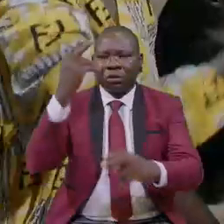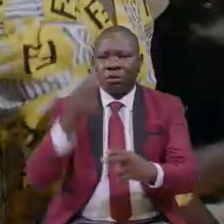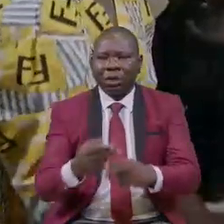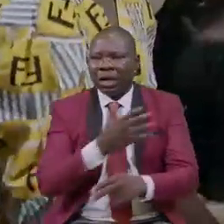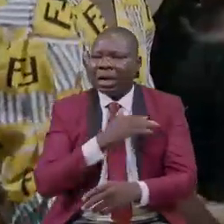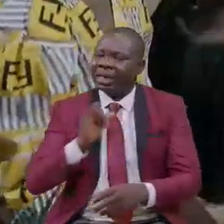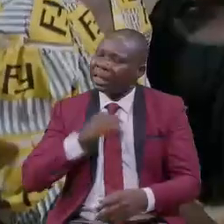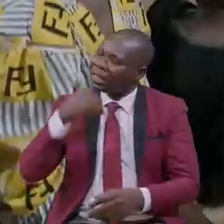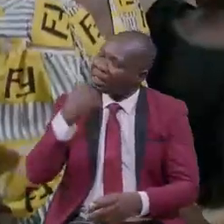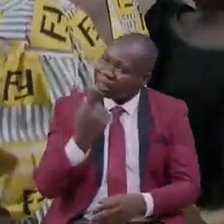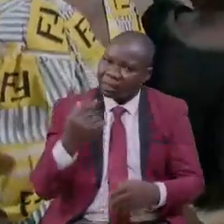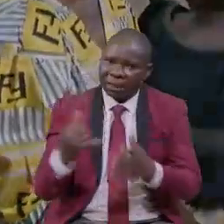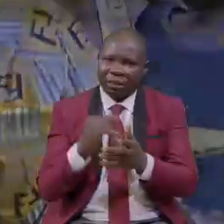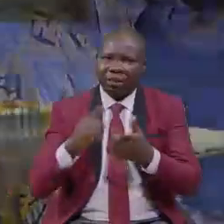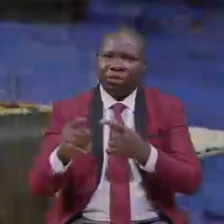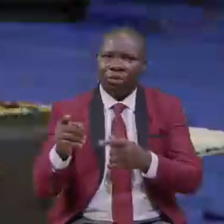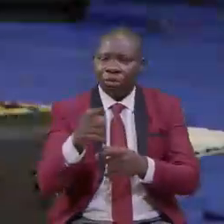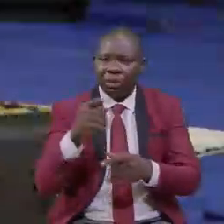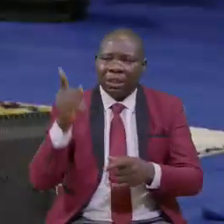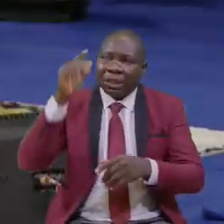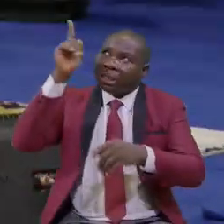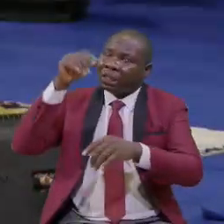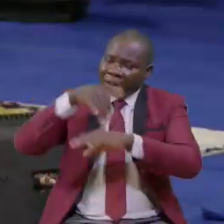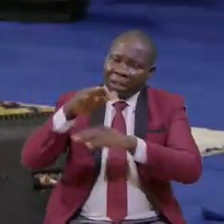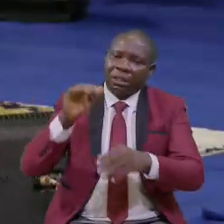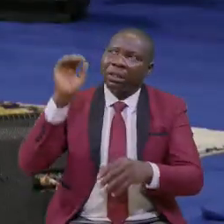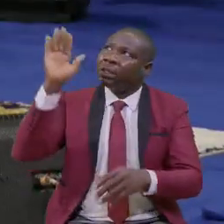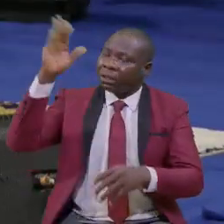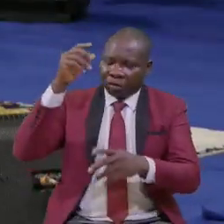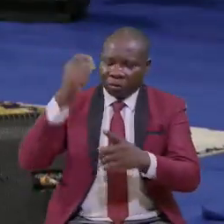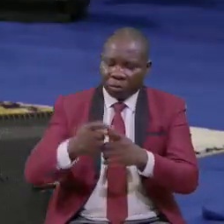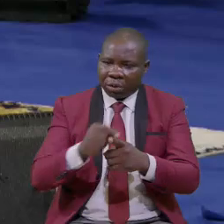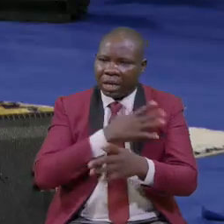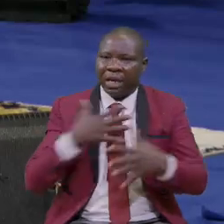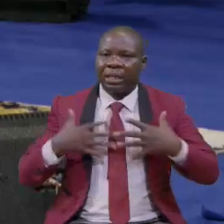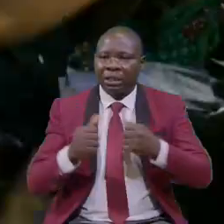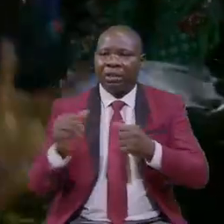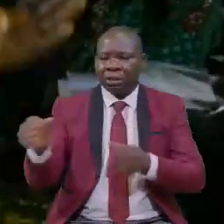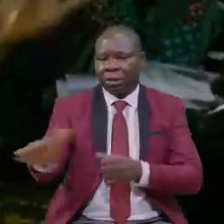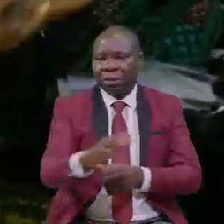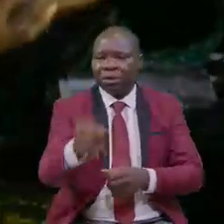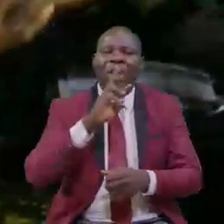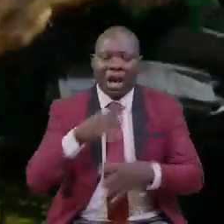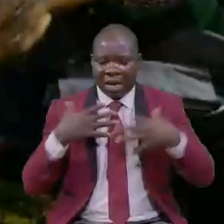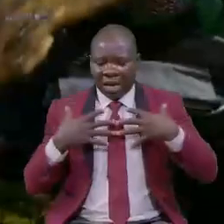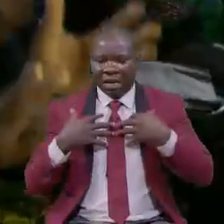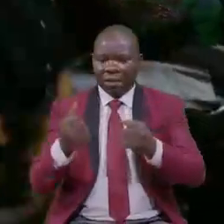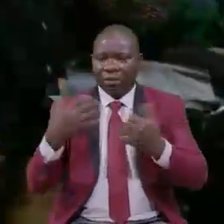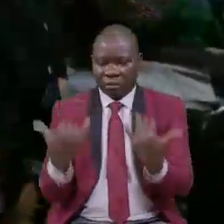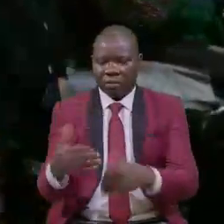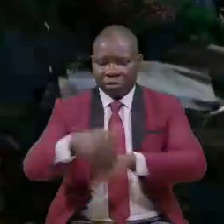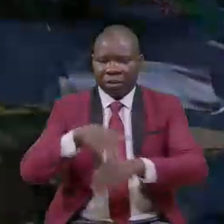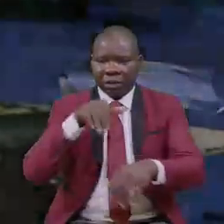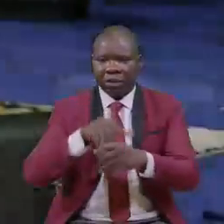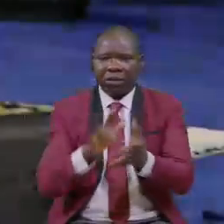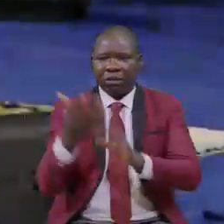forth to you. He sent his word and healed them. You are healed tonight. You are